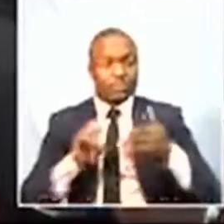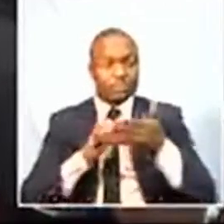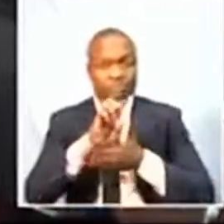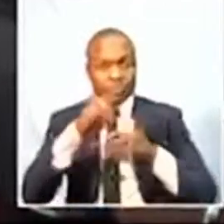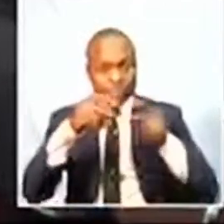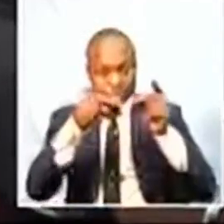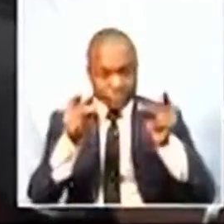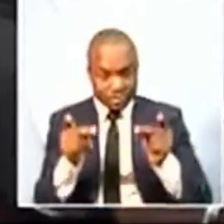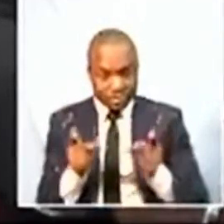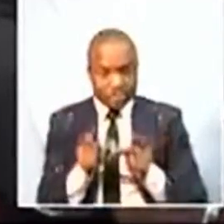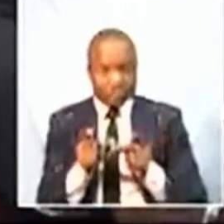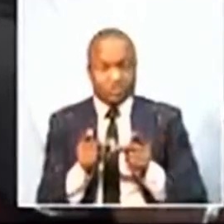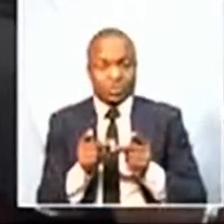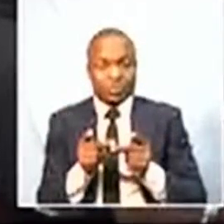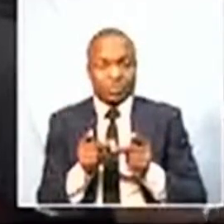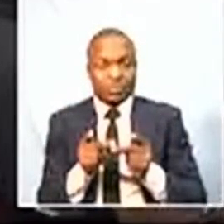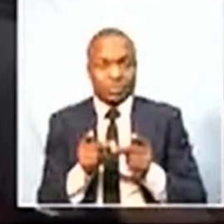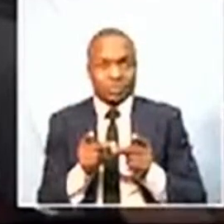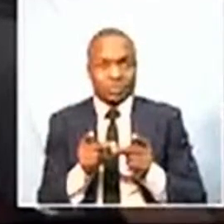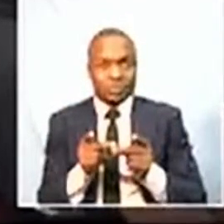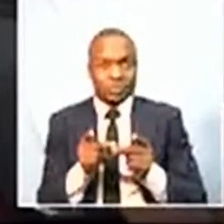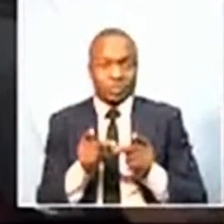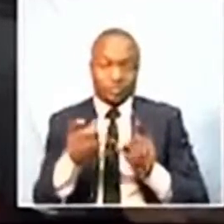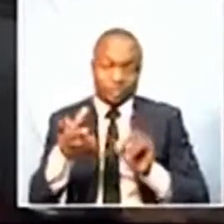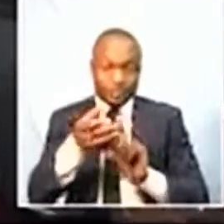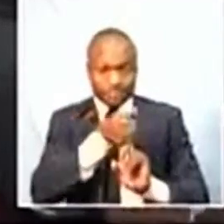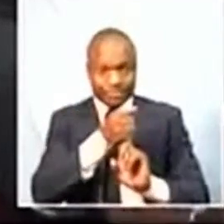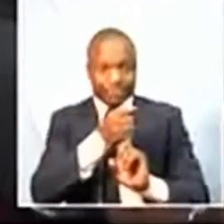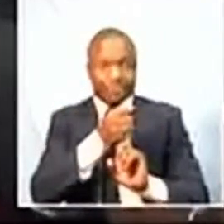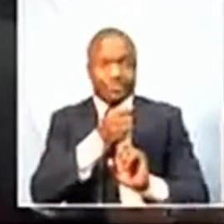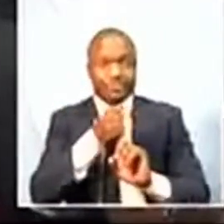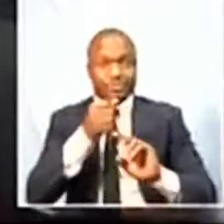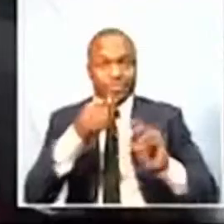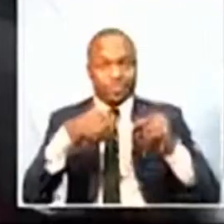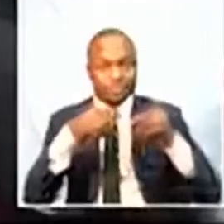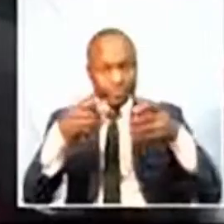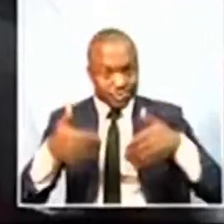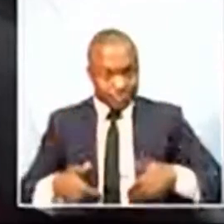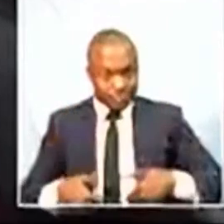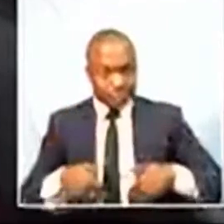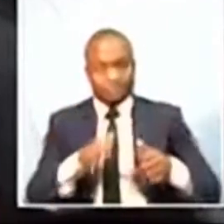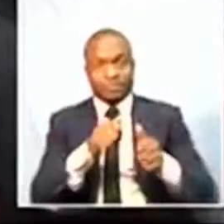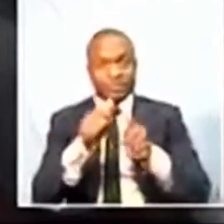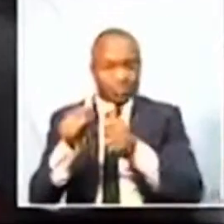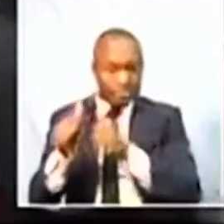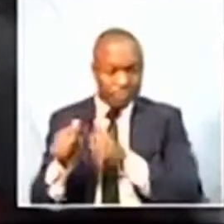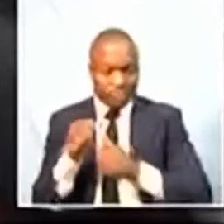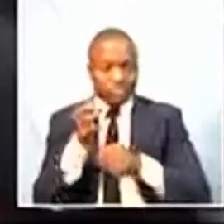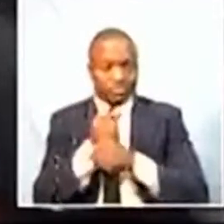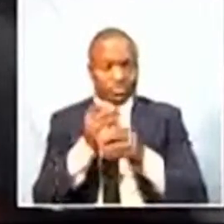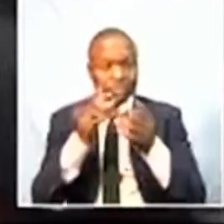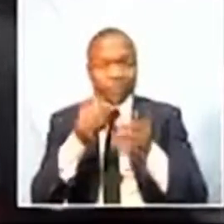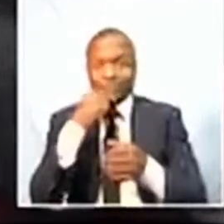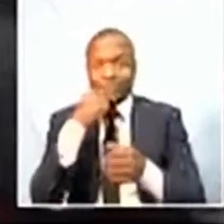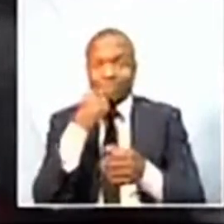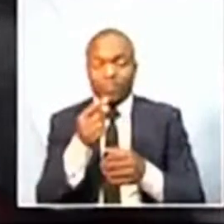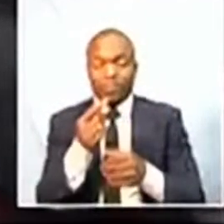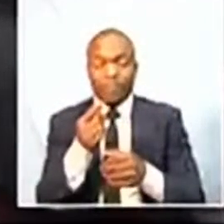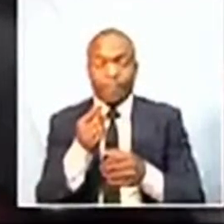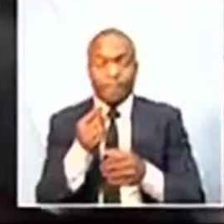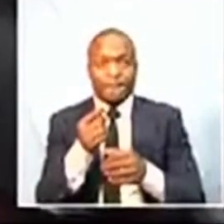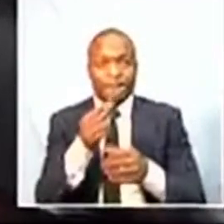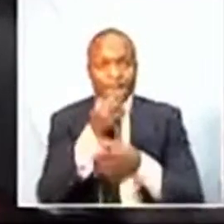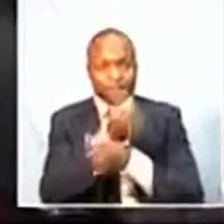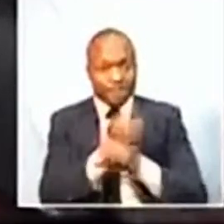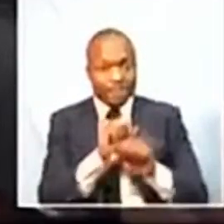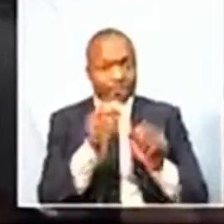held by youths. Action taken. Management wishes to state that to